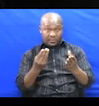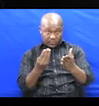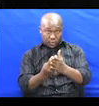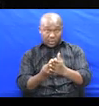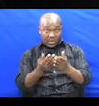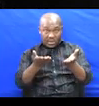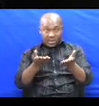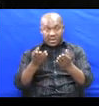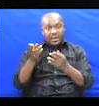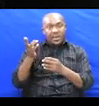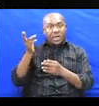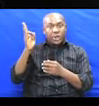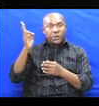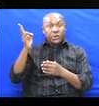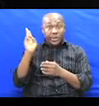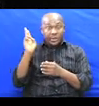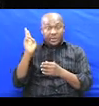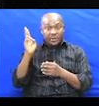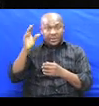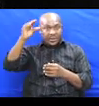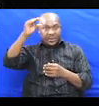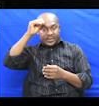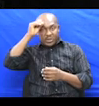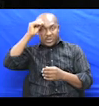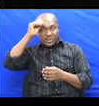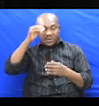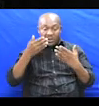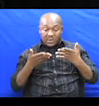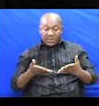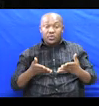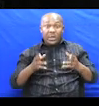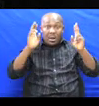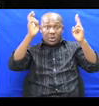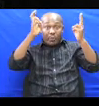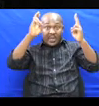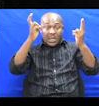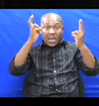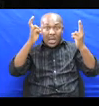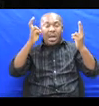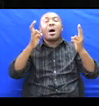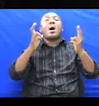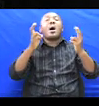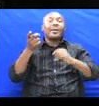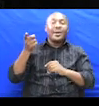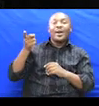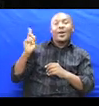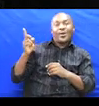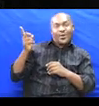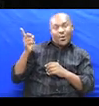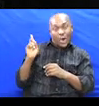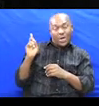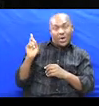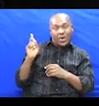Hello students, my name is Mr. Gideon John. I'll be with you in history subject. And our topic of